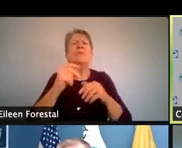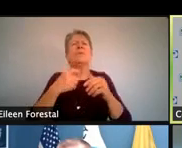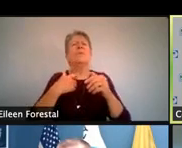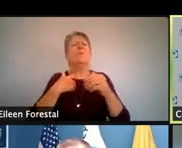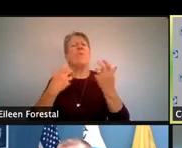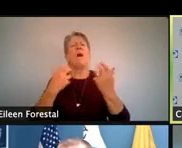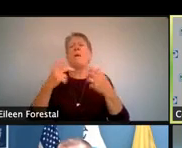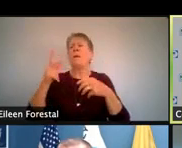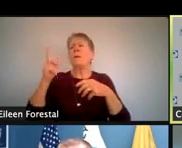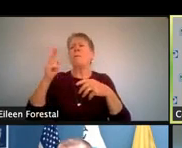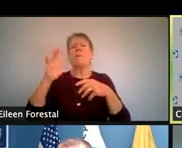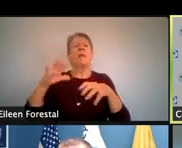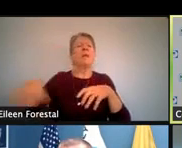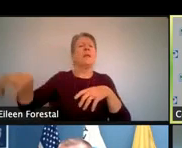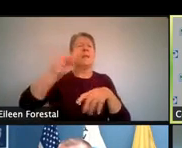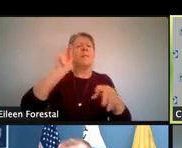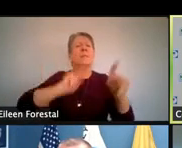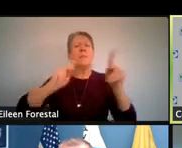groups